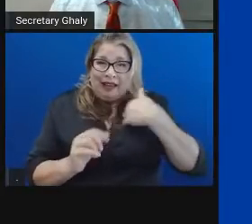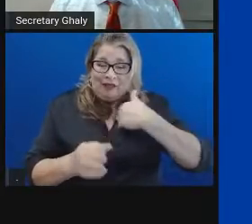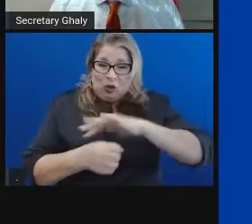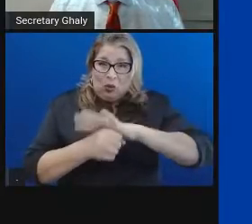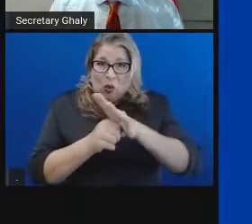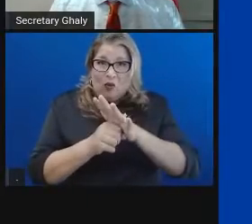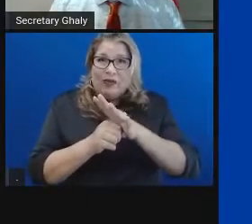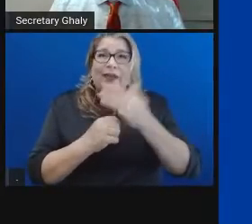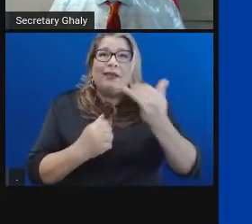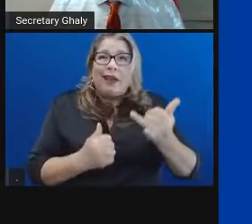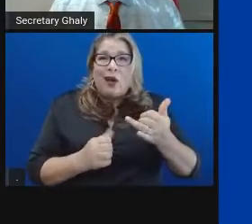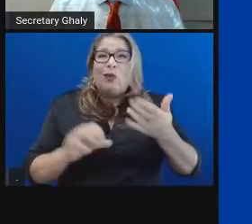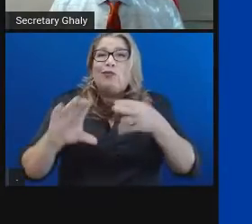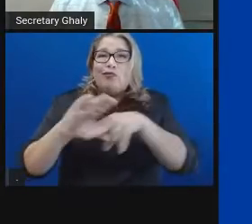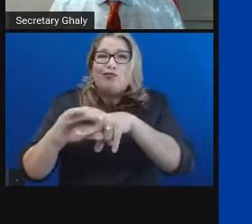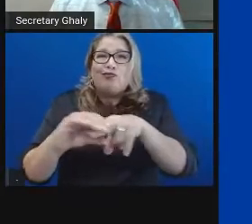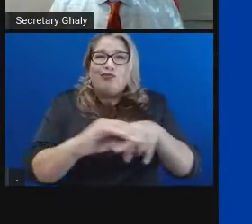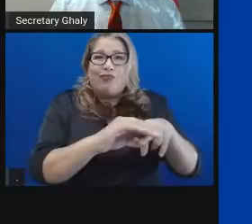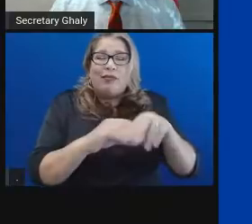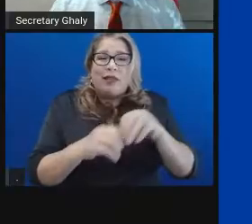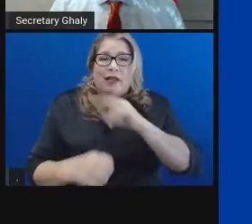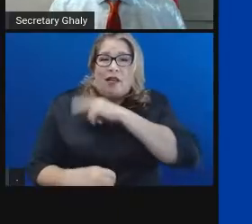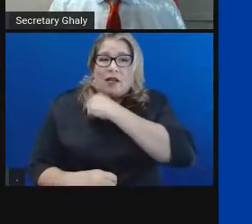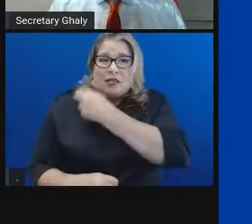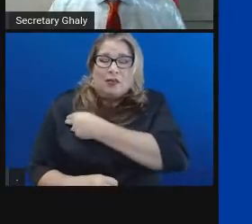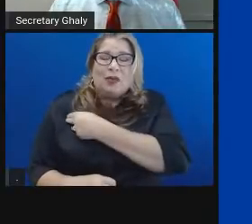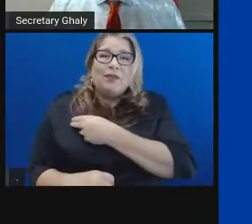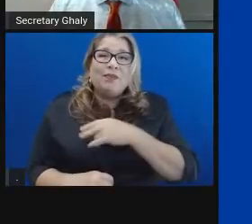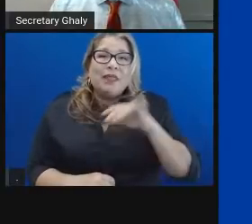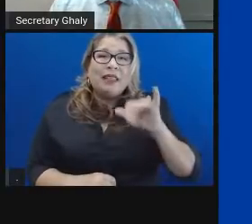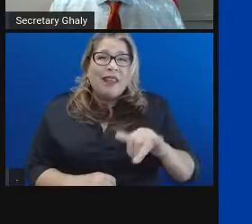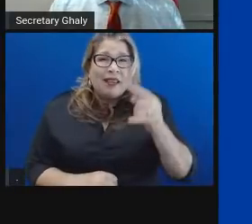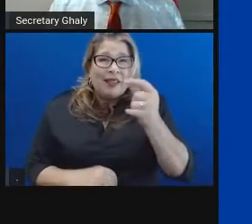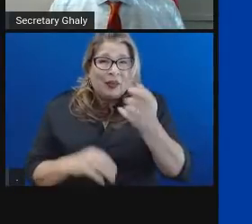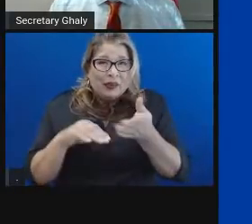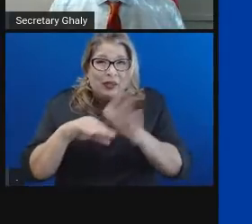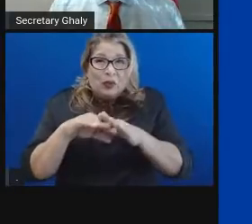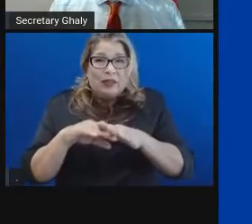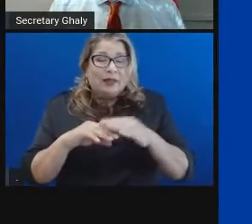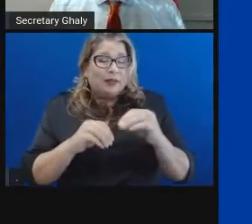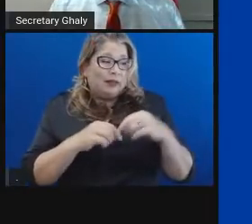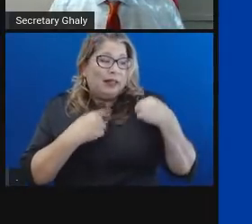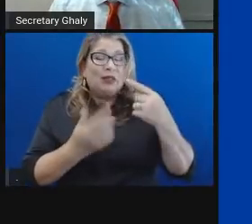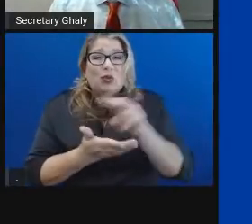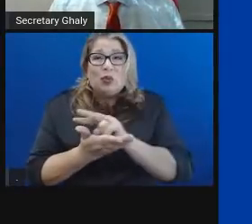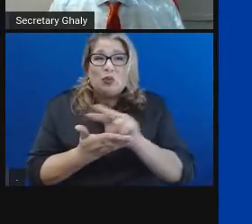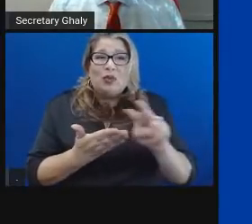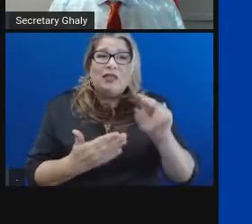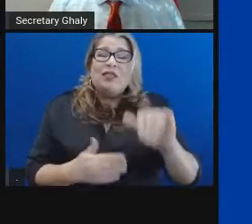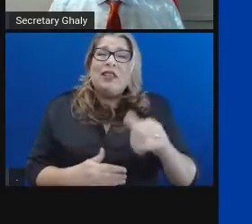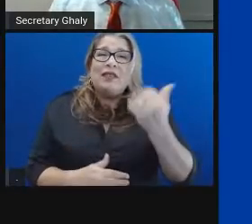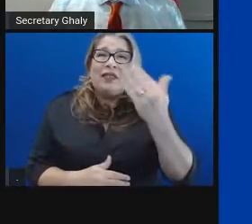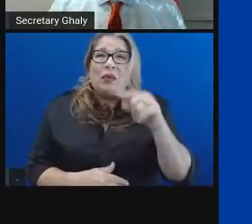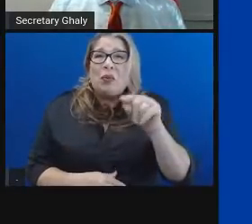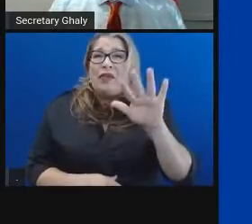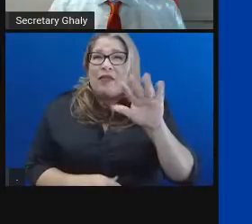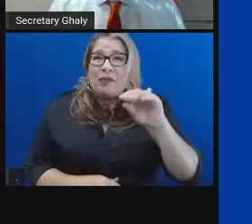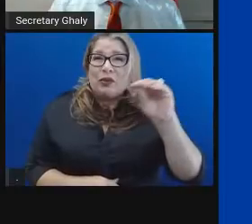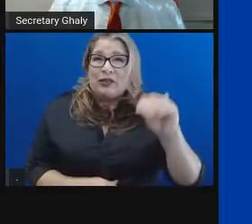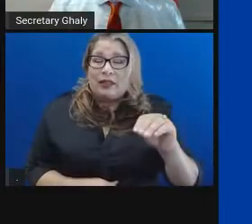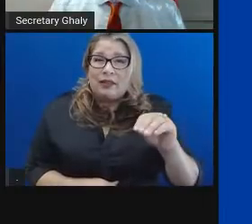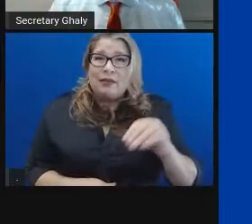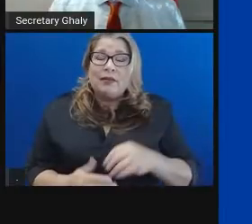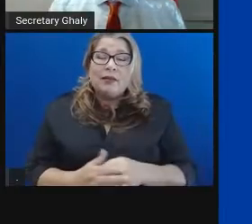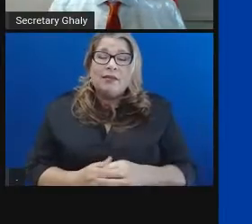a 5.5% increase over the last 14 days. The last time we had a rate this low was actually the end